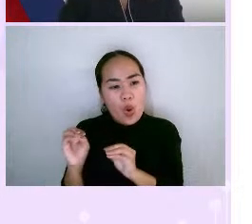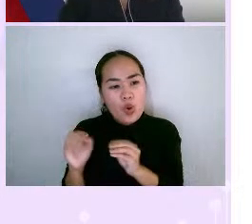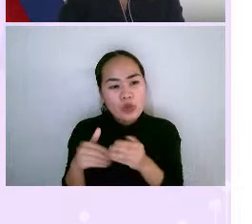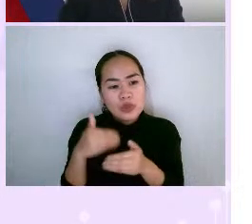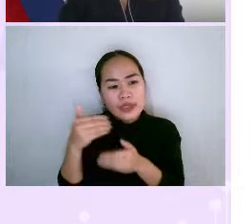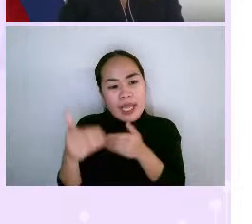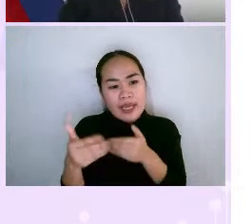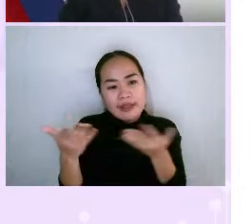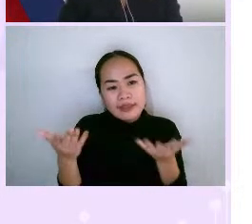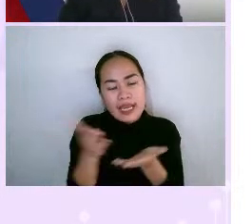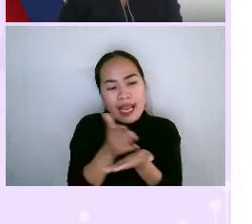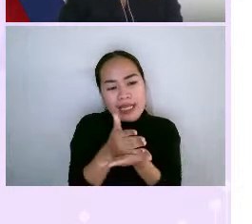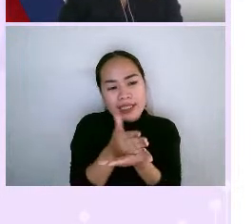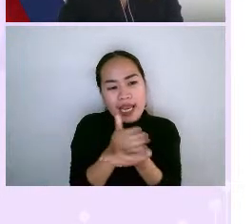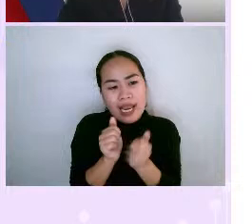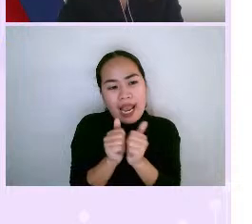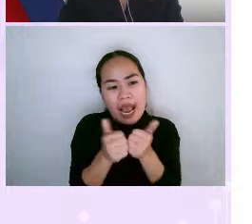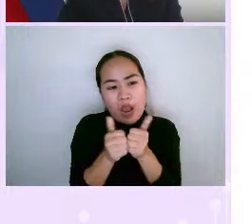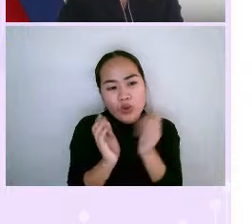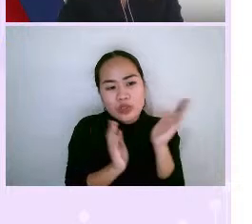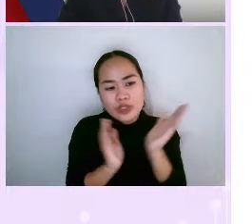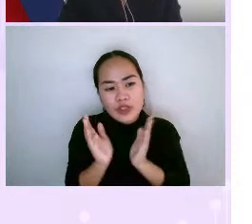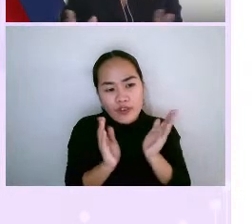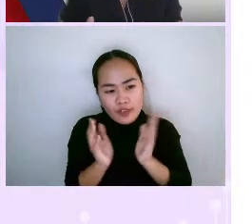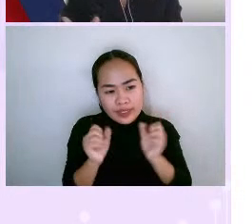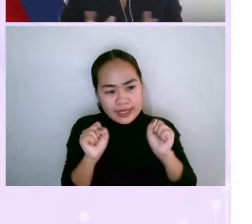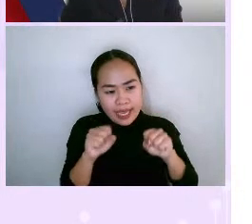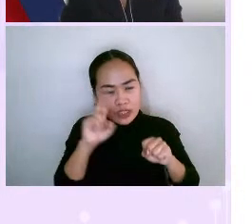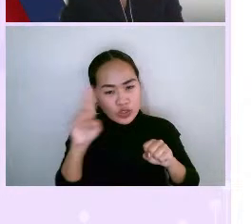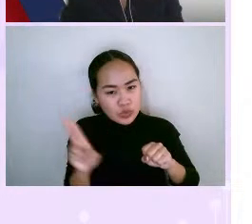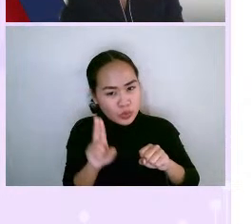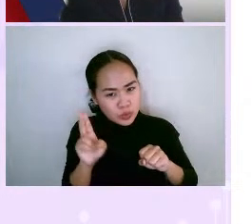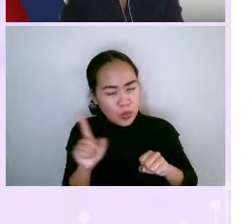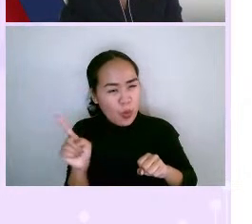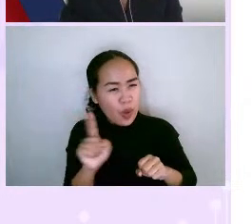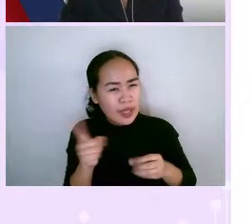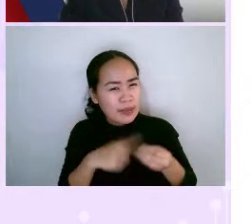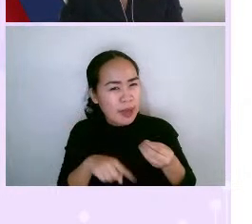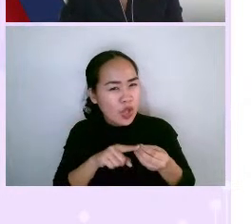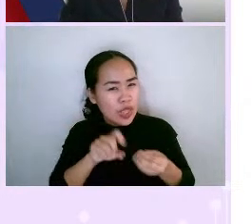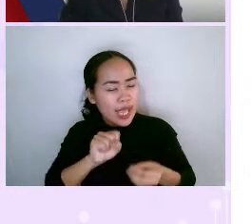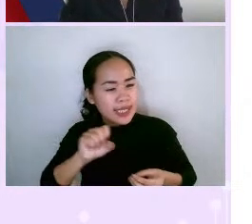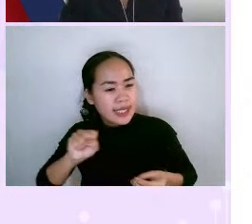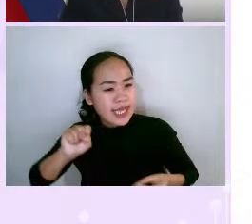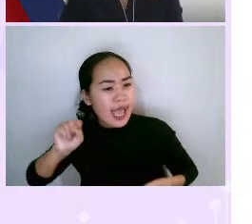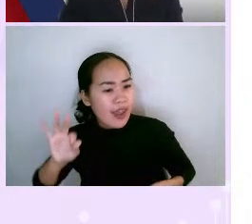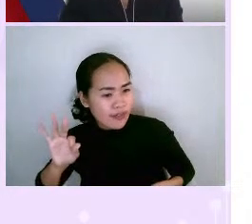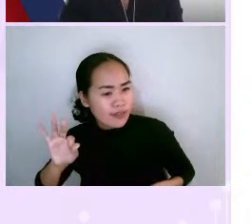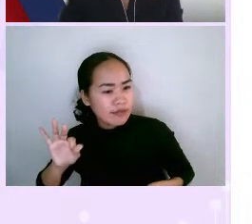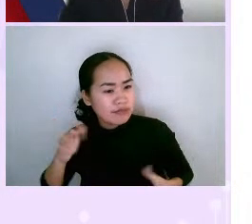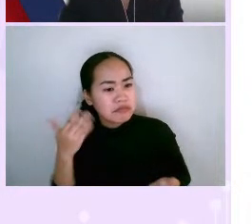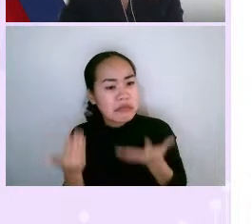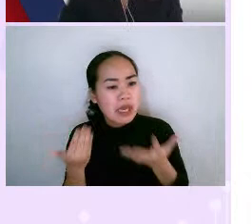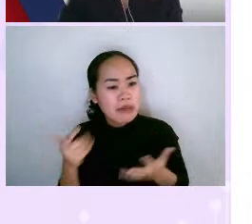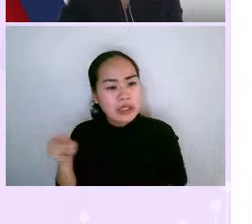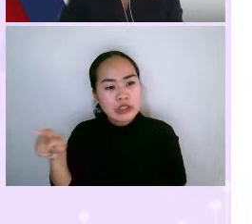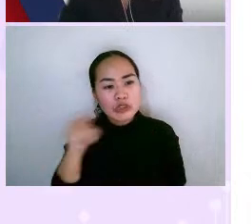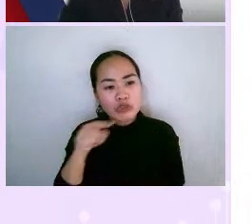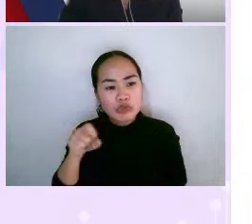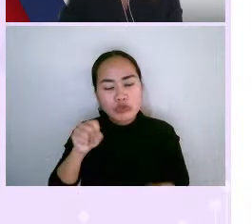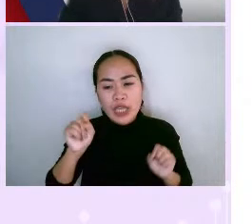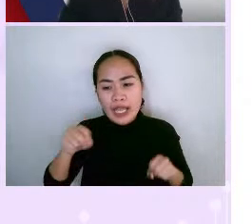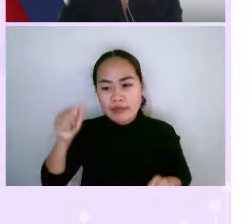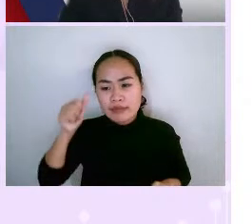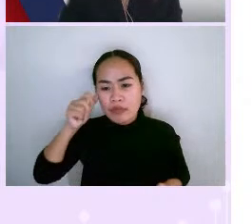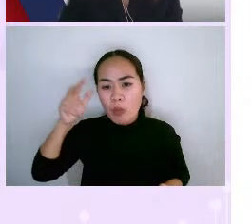the Shared Service Facility. Ano ba ang SSF na ito? Marahil meron na po sa inyo dyan na nakakaalam